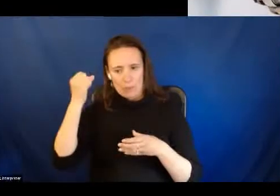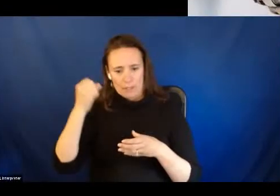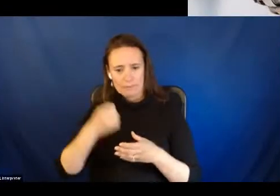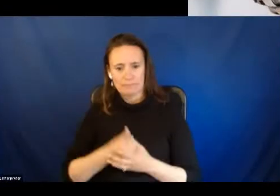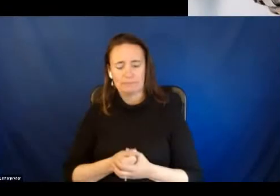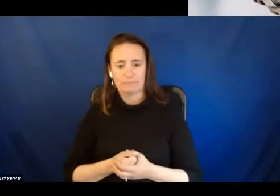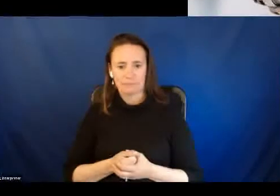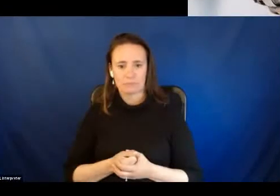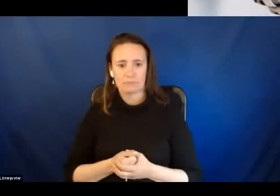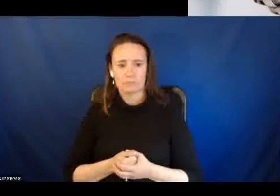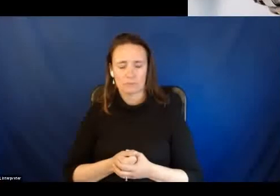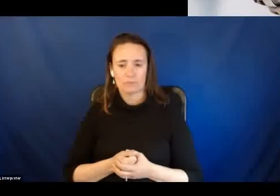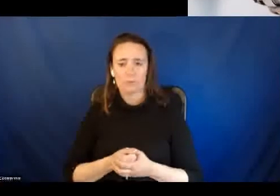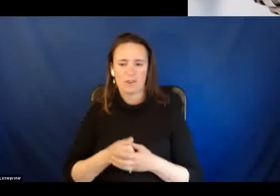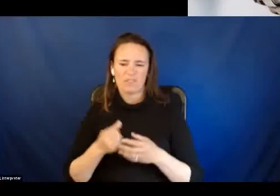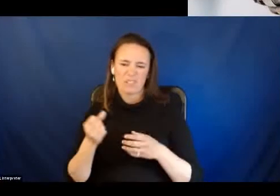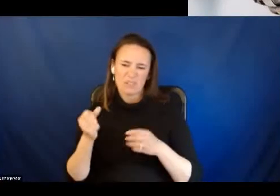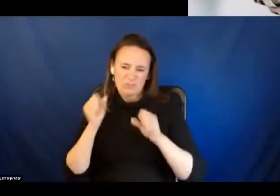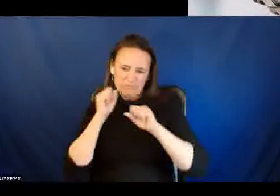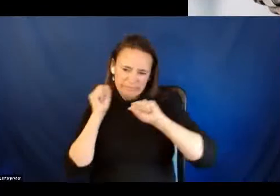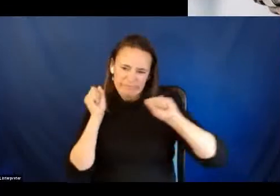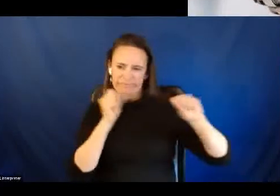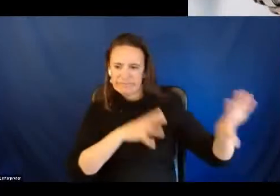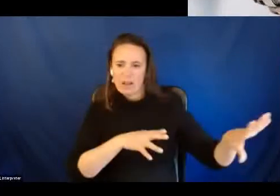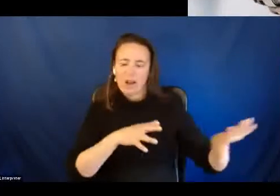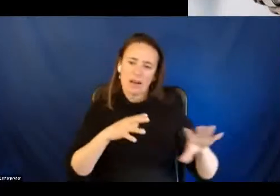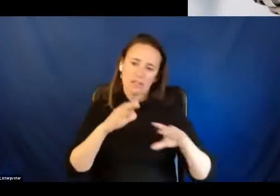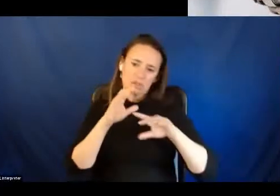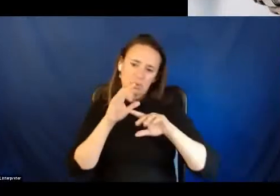have to throw away our traditional idea of a safety plan,